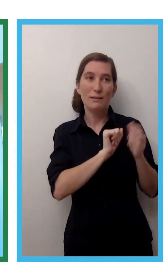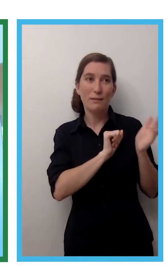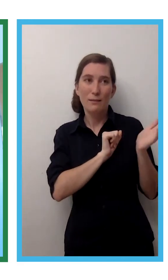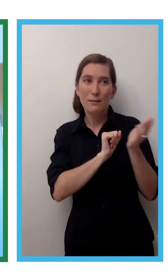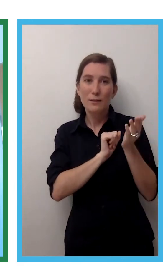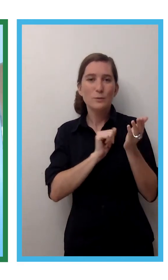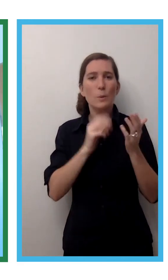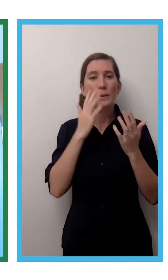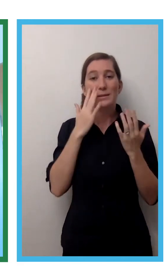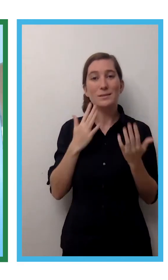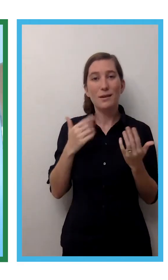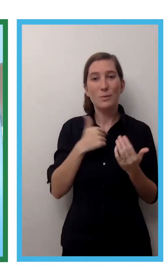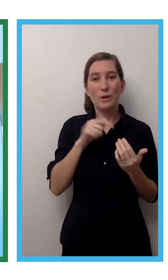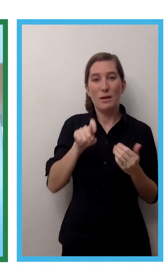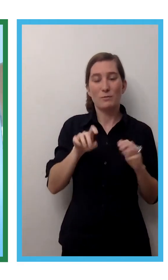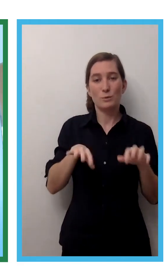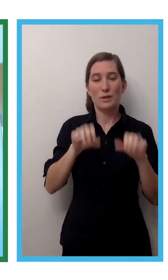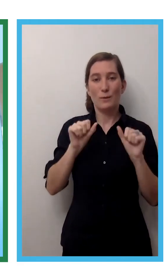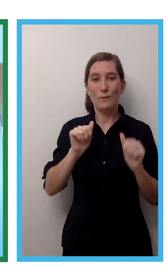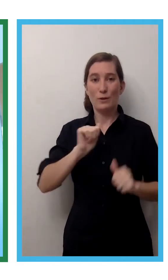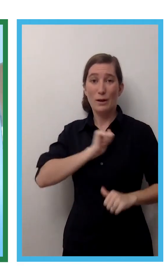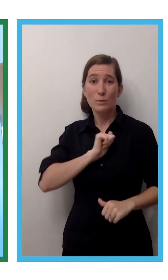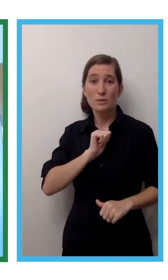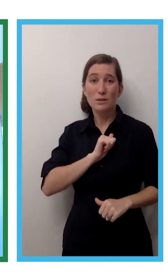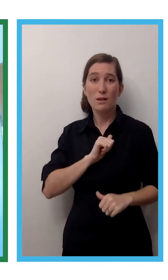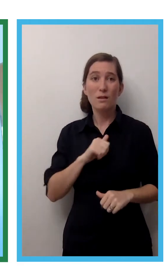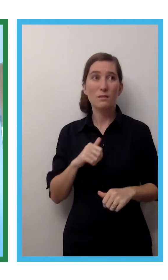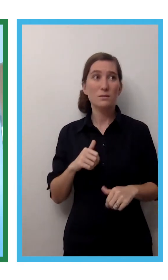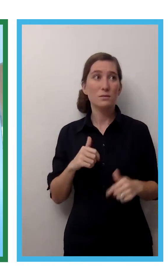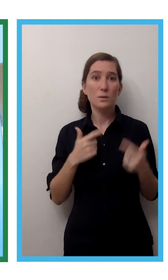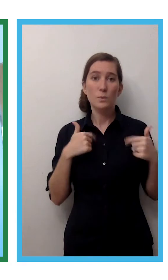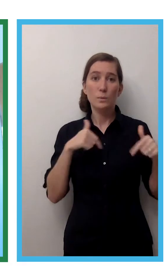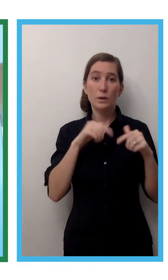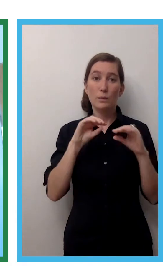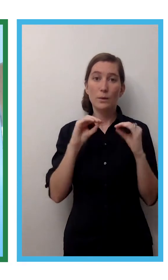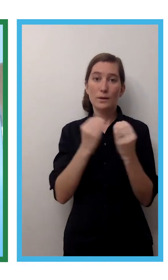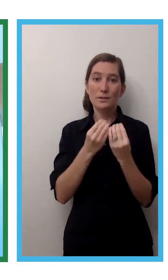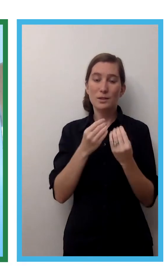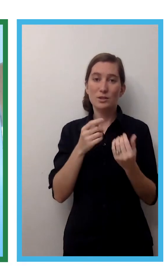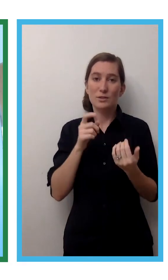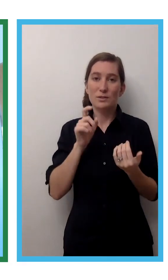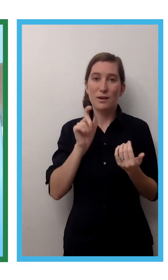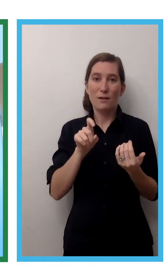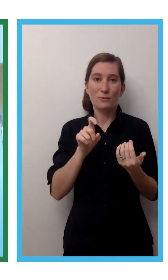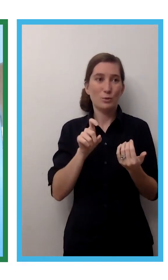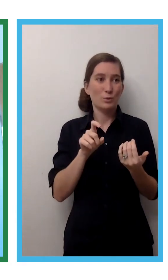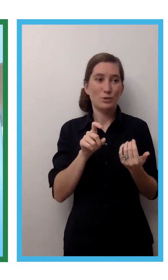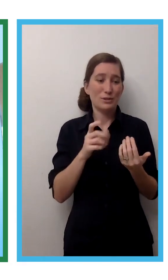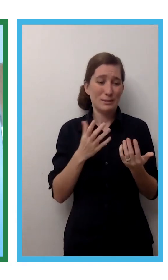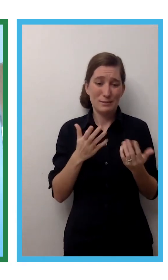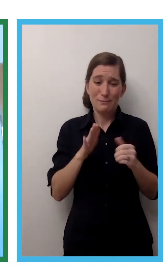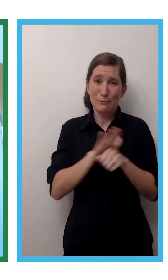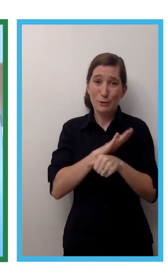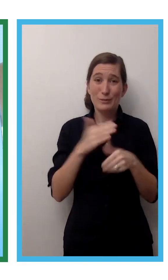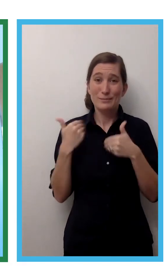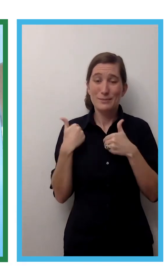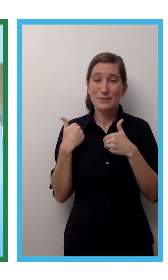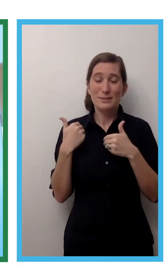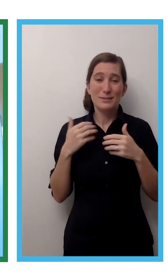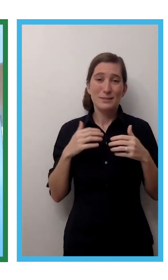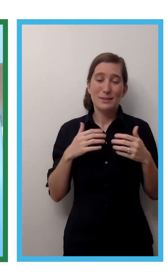these organizations have to essentially foot the bill on this, but it's also extremely important information that they're gleaning every